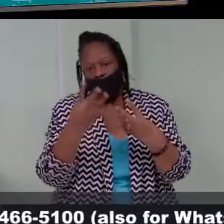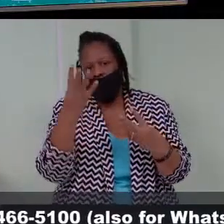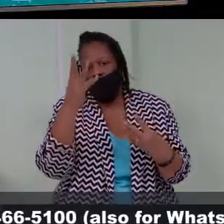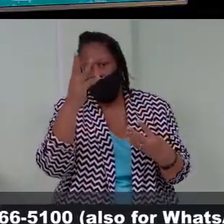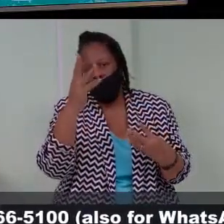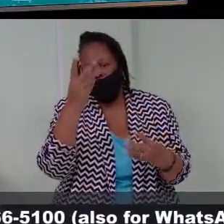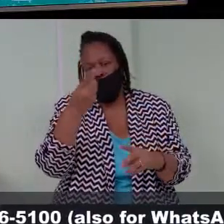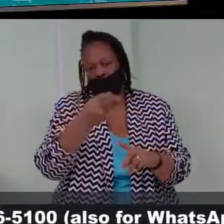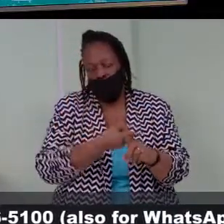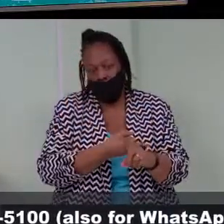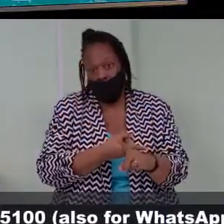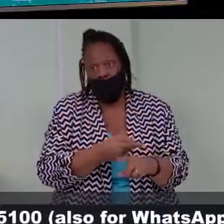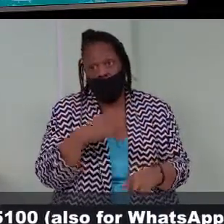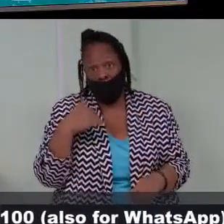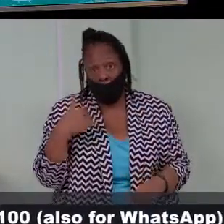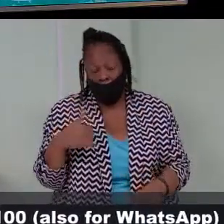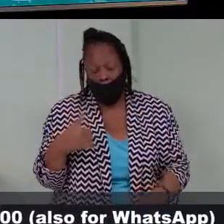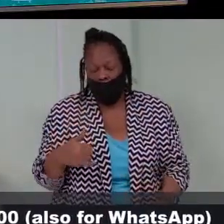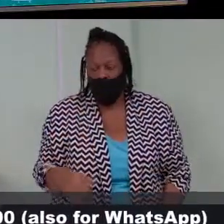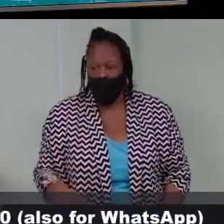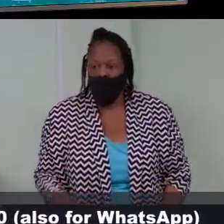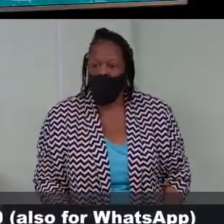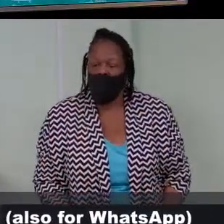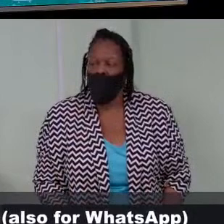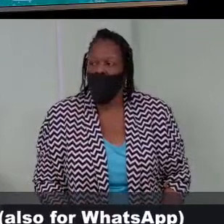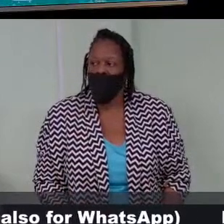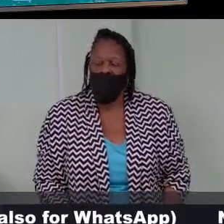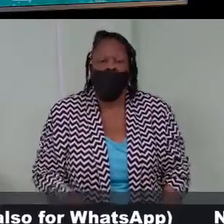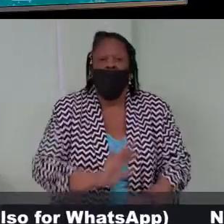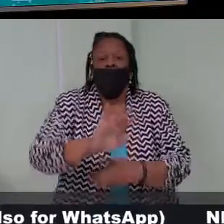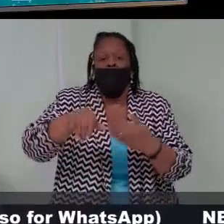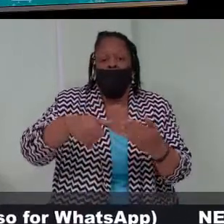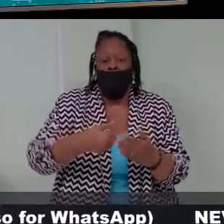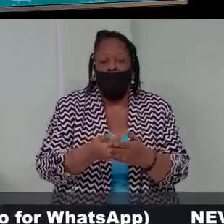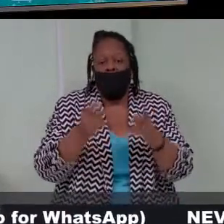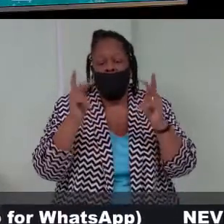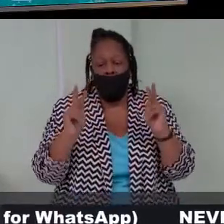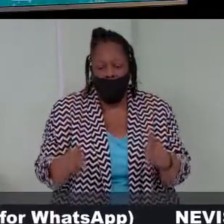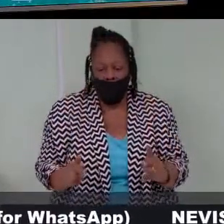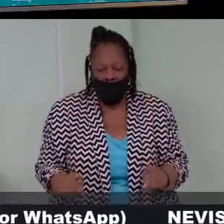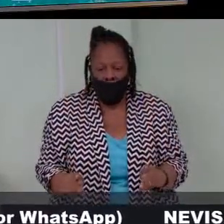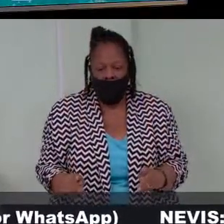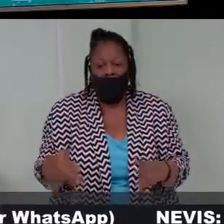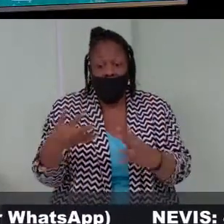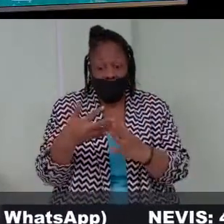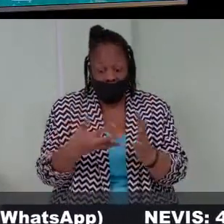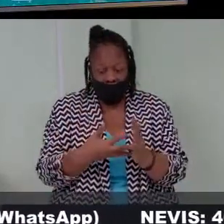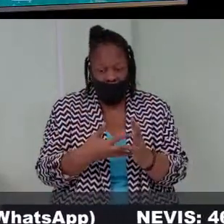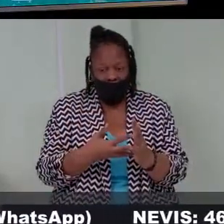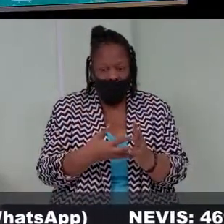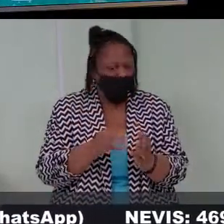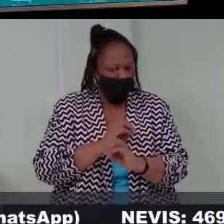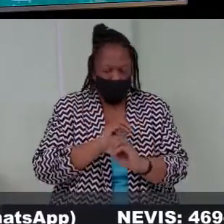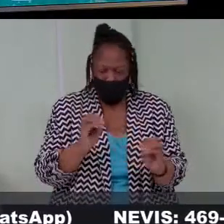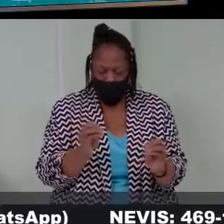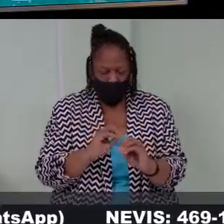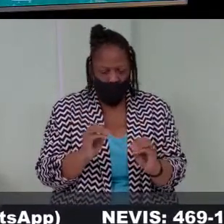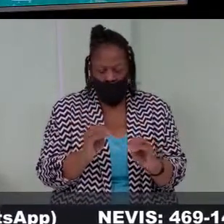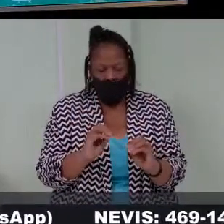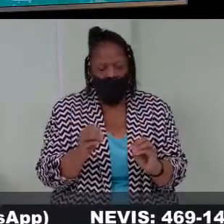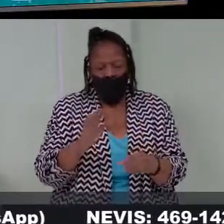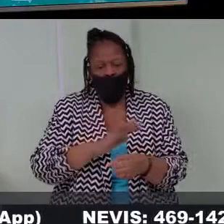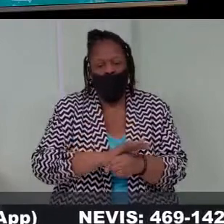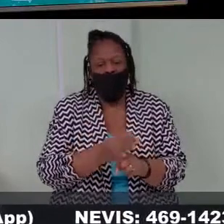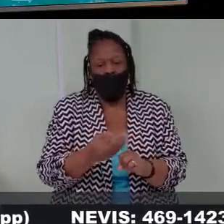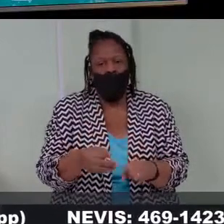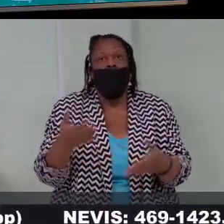At the end of the quarantine period, all the persons who were quarantined were tested negative for COVID-19, and we are thankful for